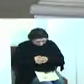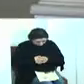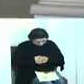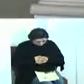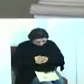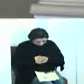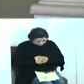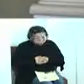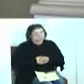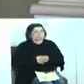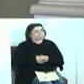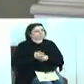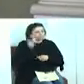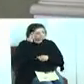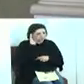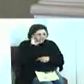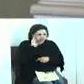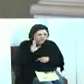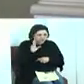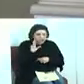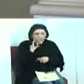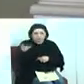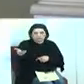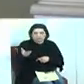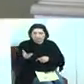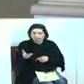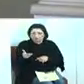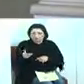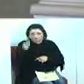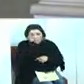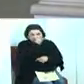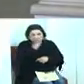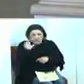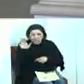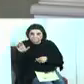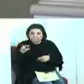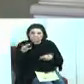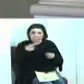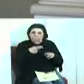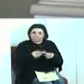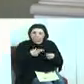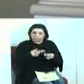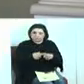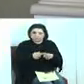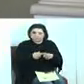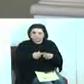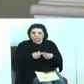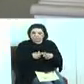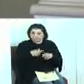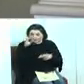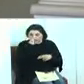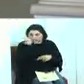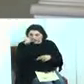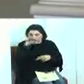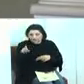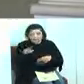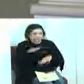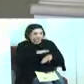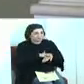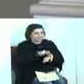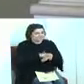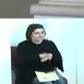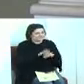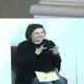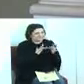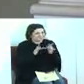I knew I was going to introduce her, so I Googled your name, Reverend Barbara. That means that I looked for you on the internet.